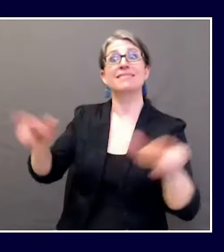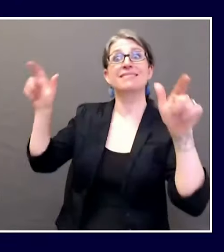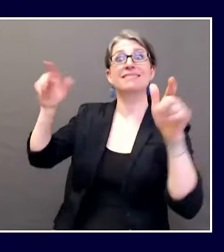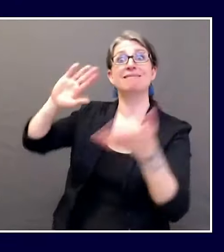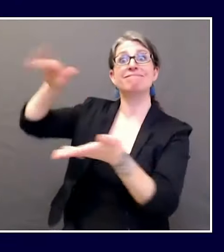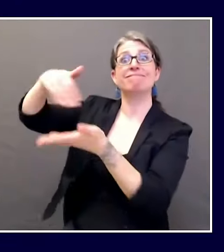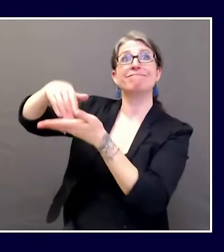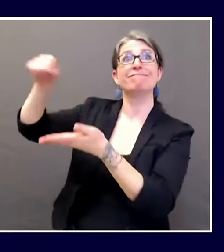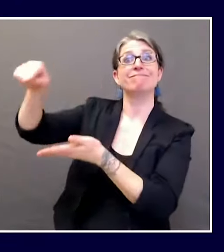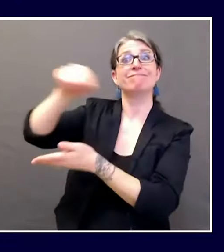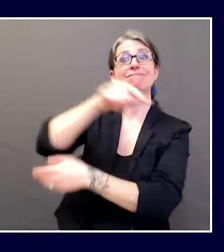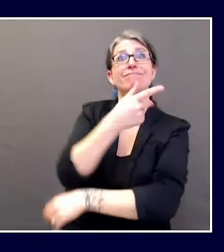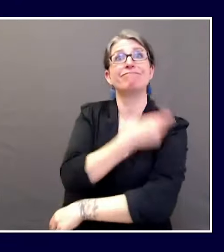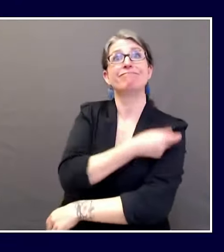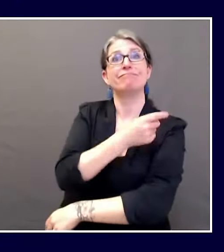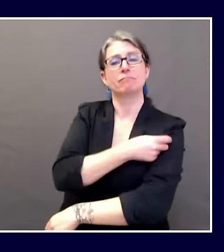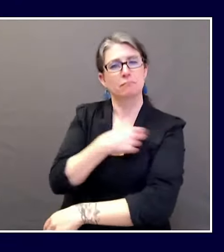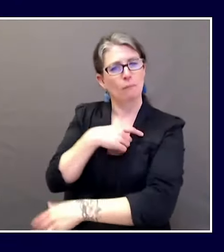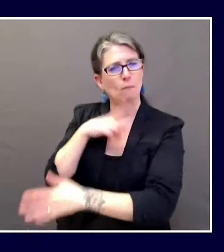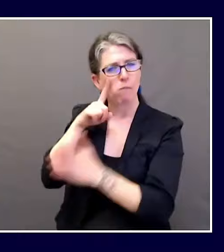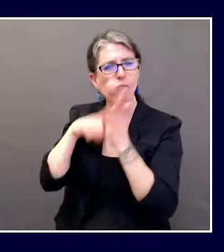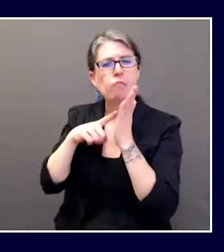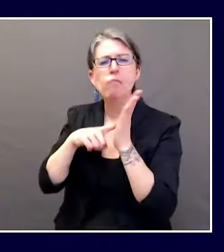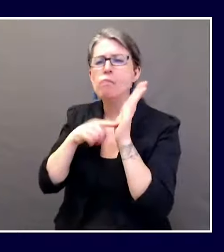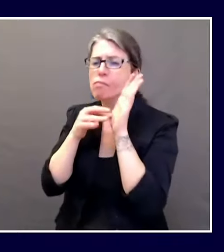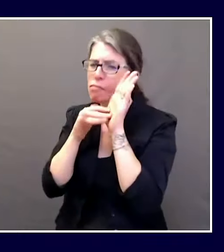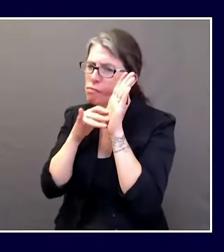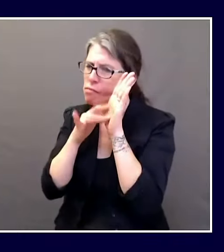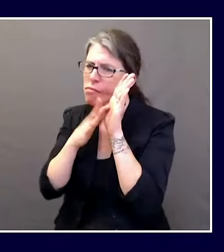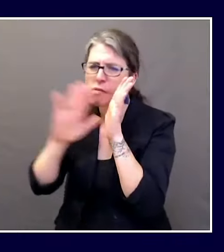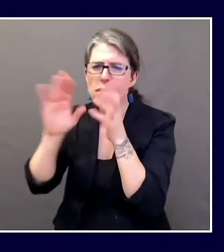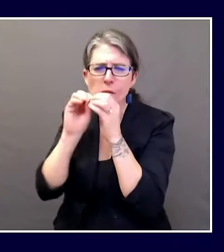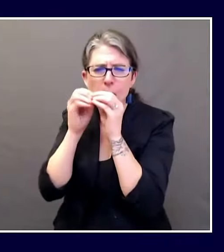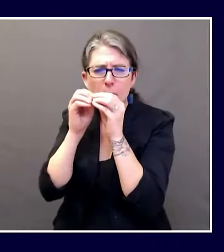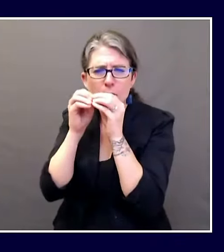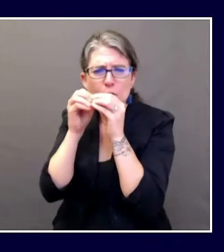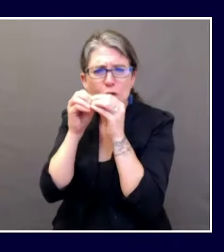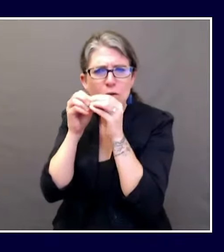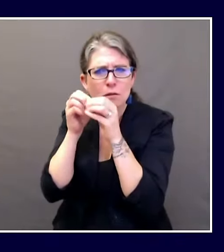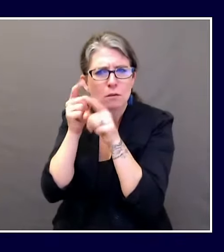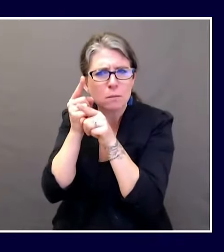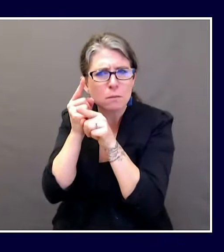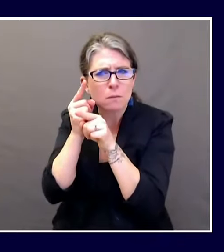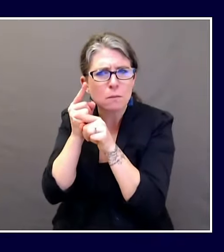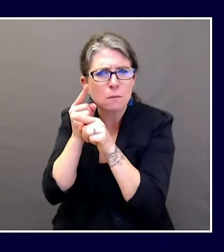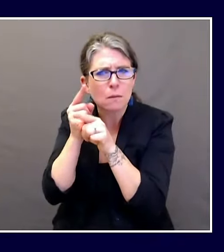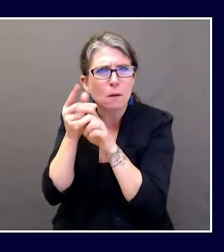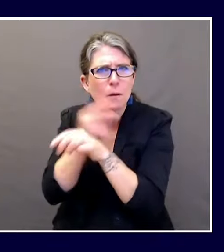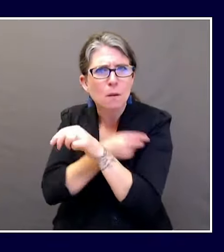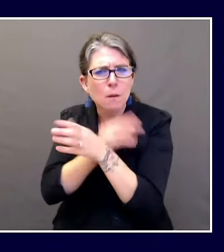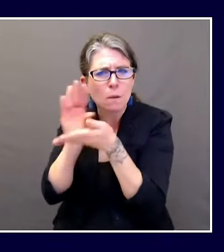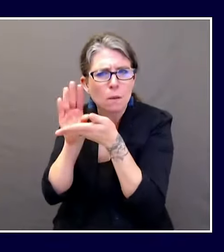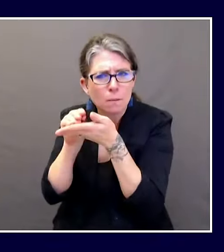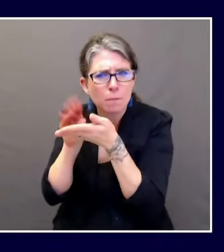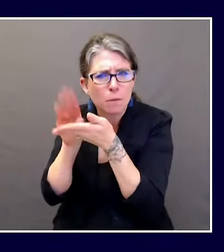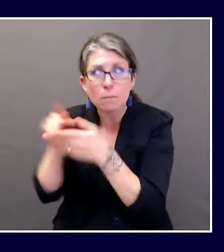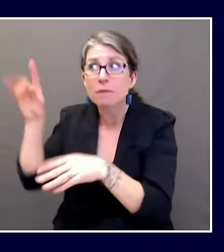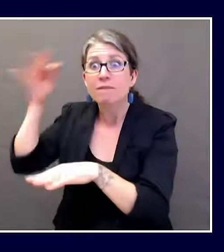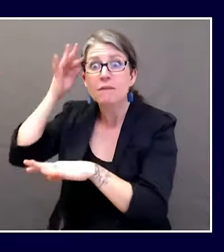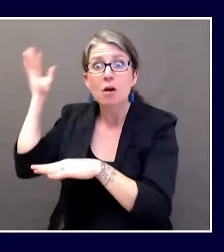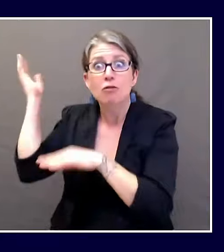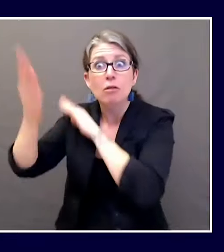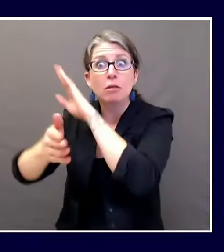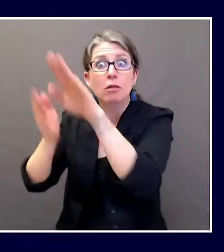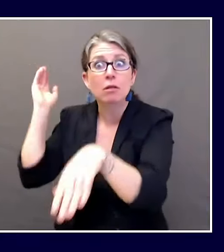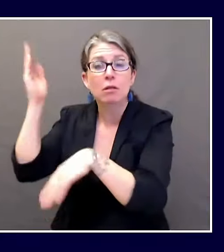detail to determine exactly how much vaccine they would be allocated from the federal government, and then only activate